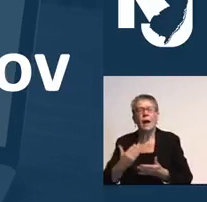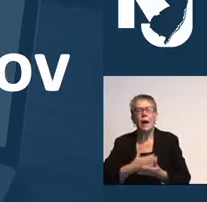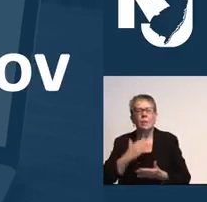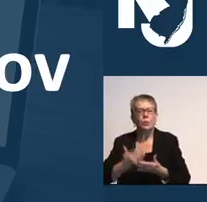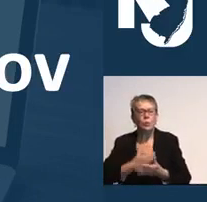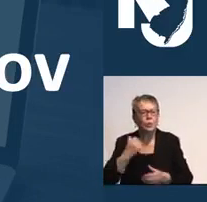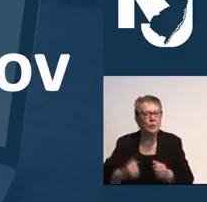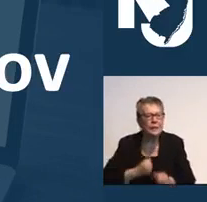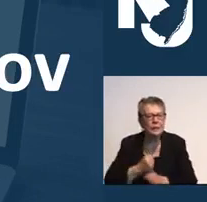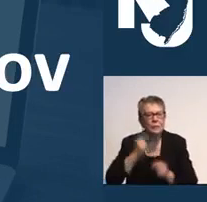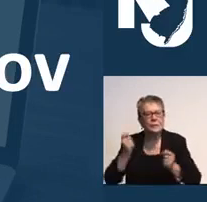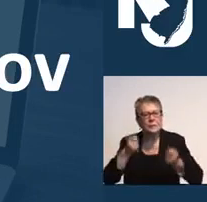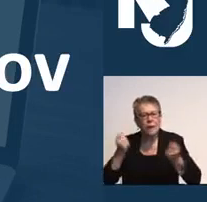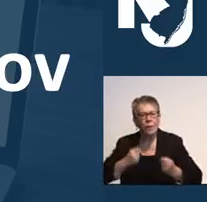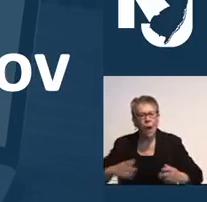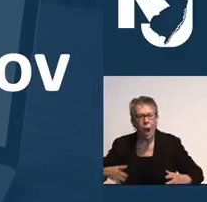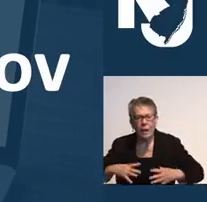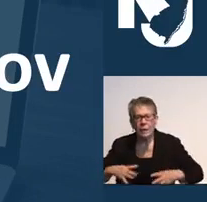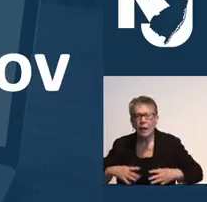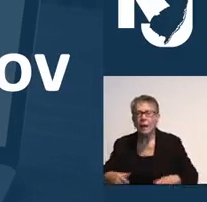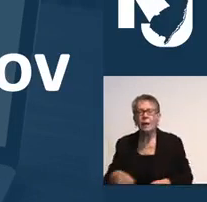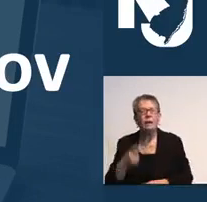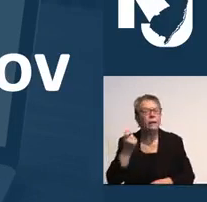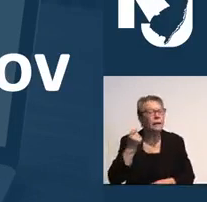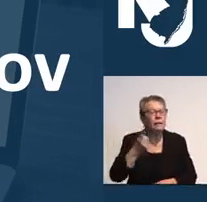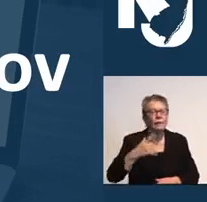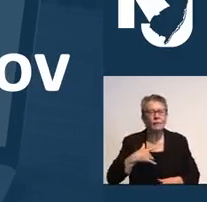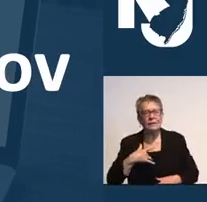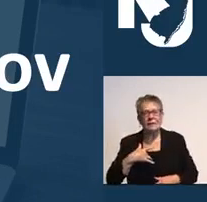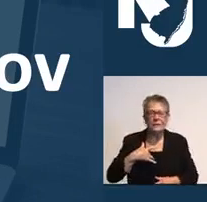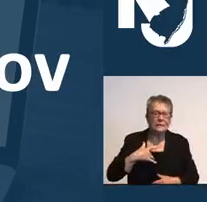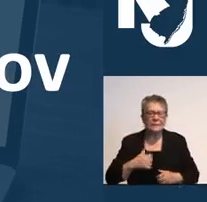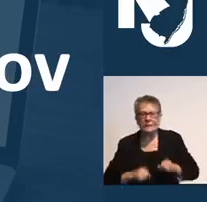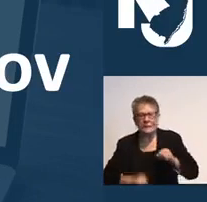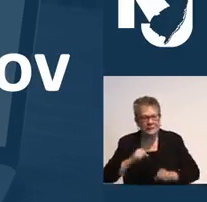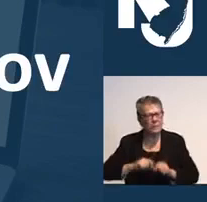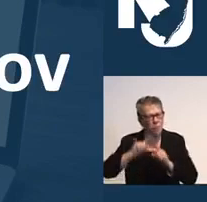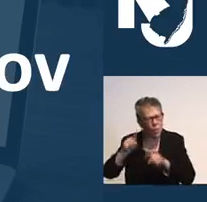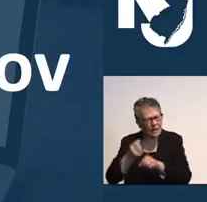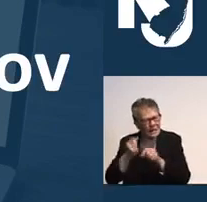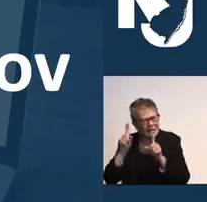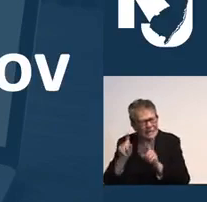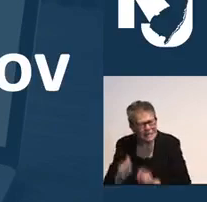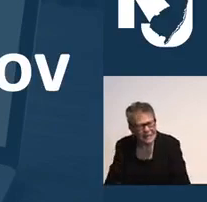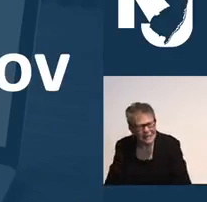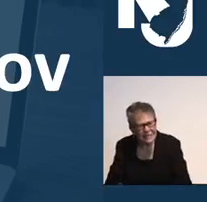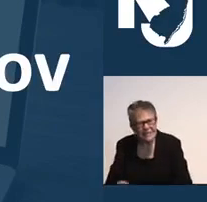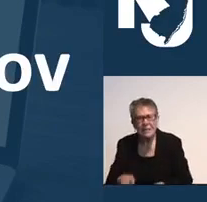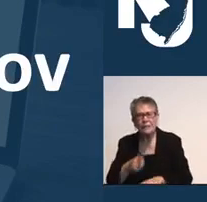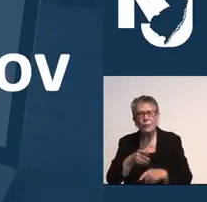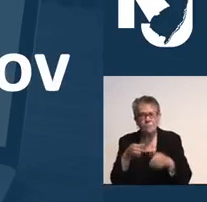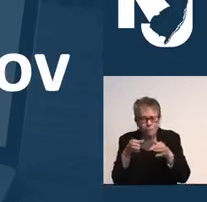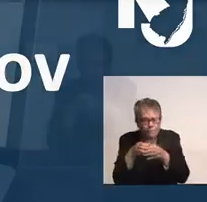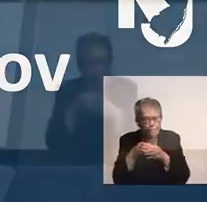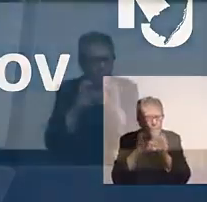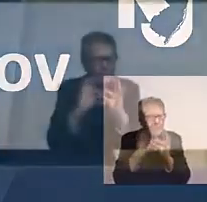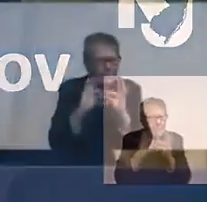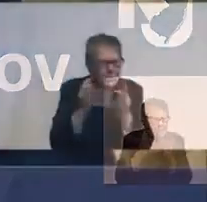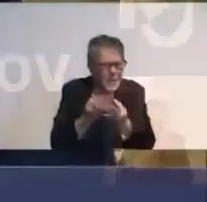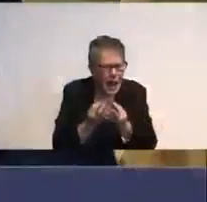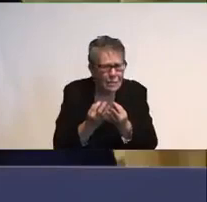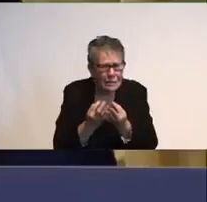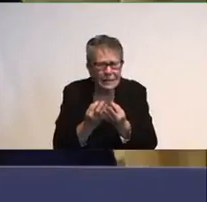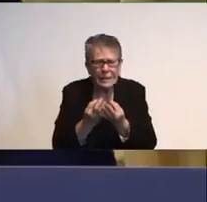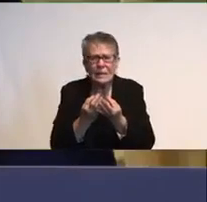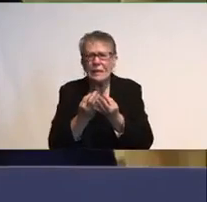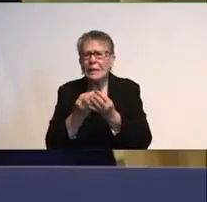if you're in doubt. Please keep your family circle close. And if you're in a crowded party, especially indoors, please wear a mask. Go